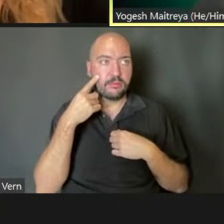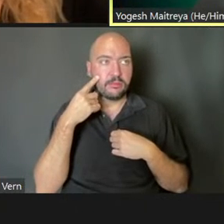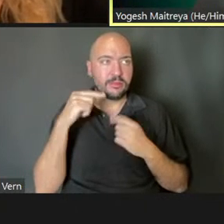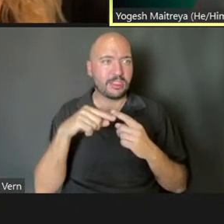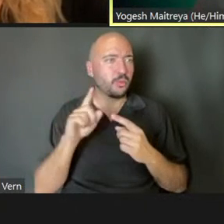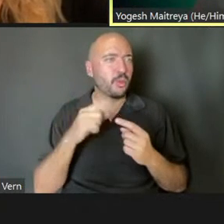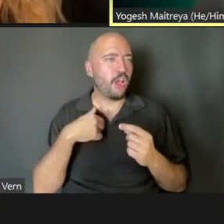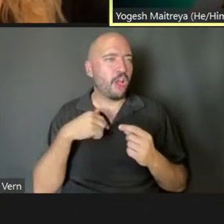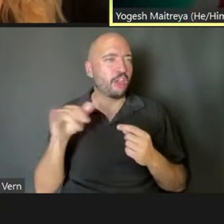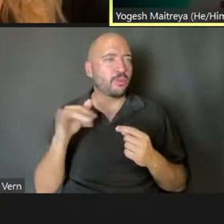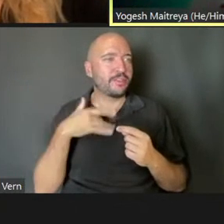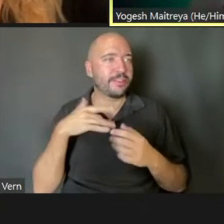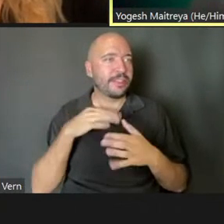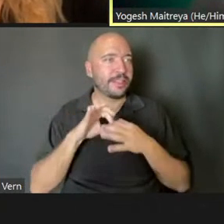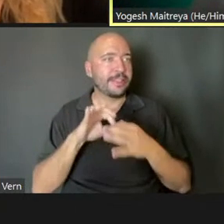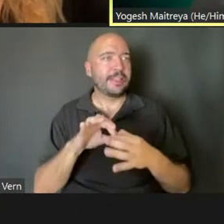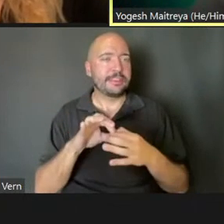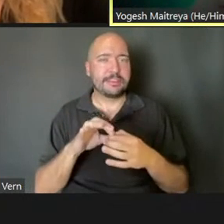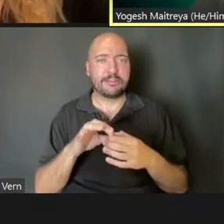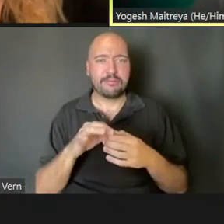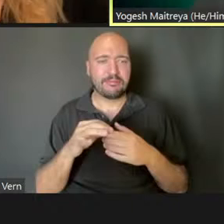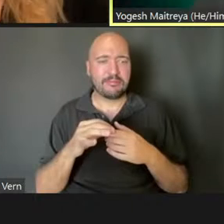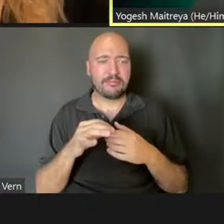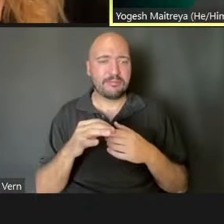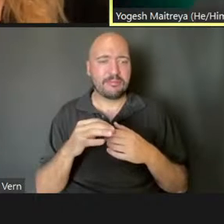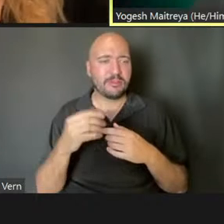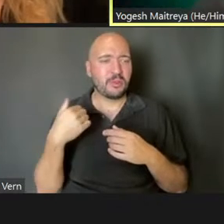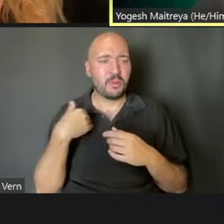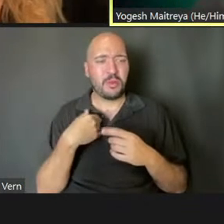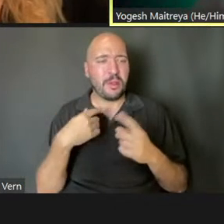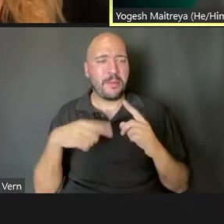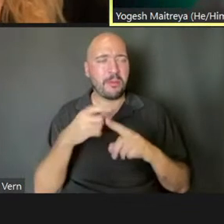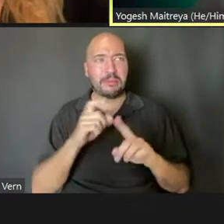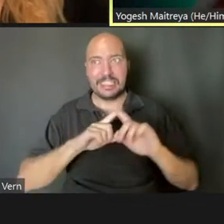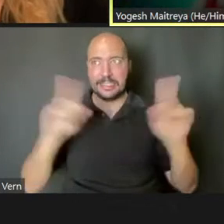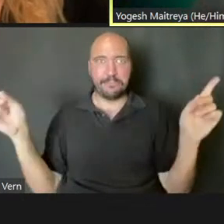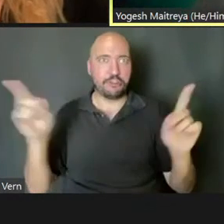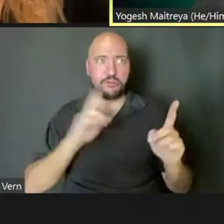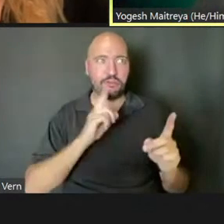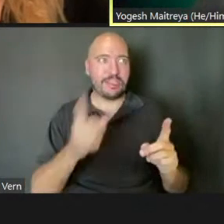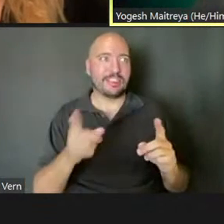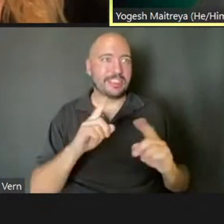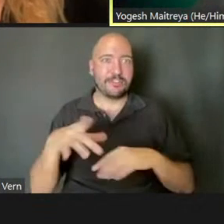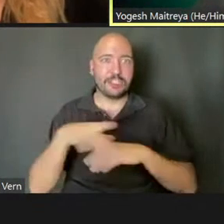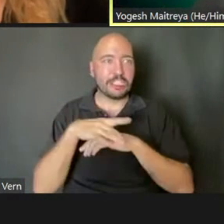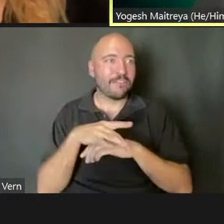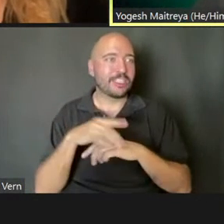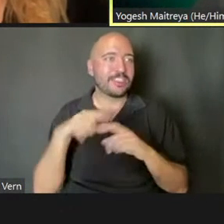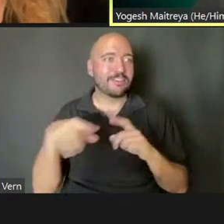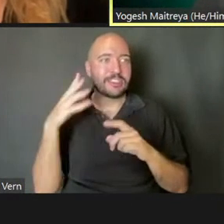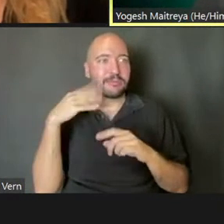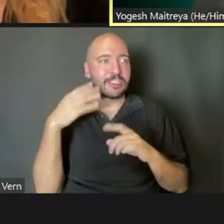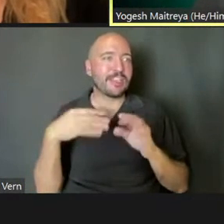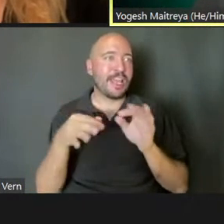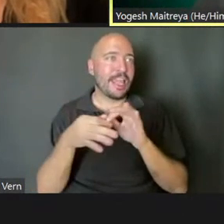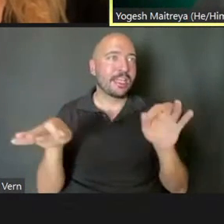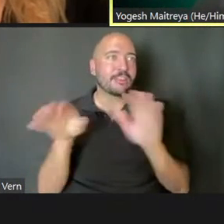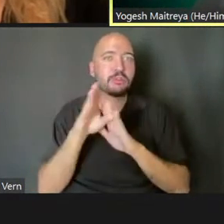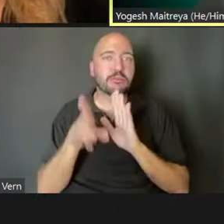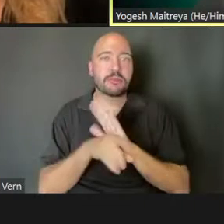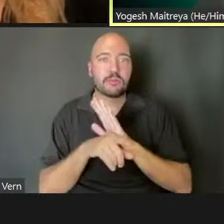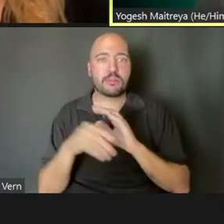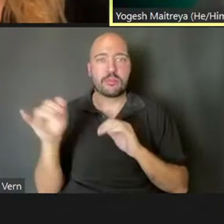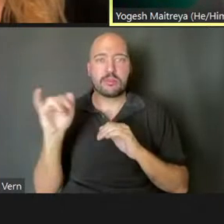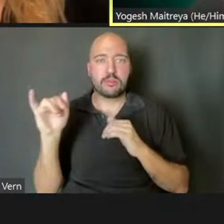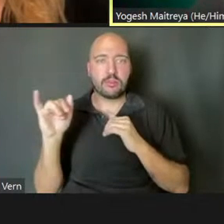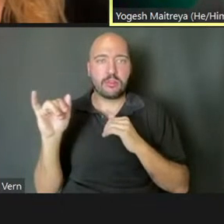feel connected, irrespective of like we are coming from different realities, geographies, linguistic backgrounds, and